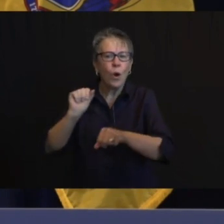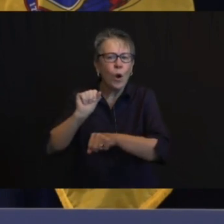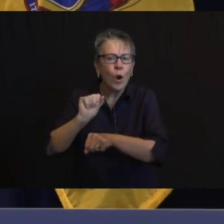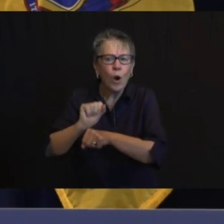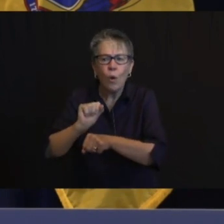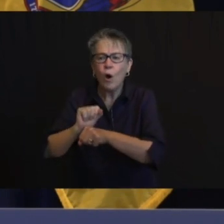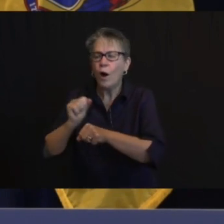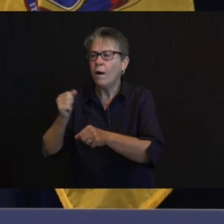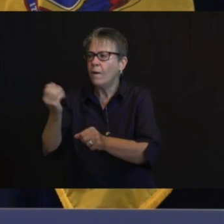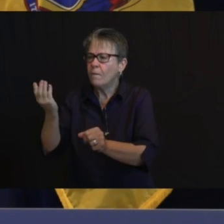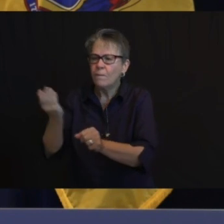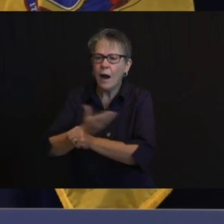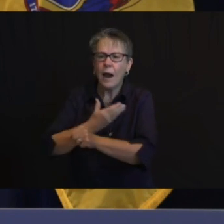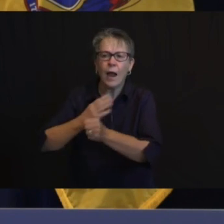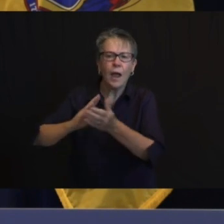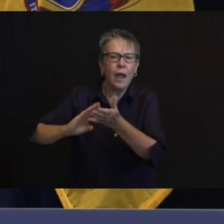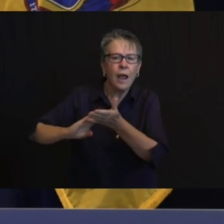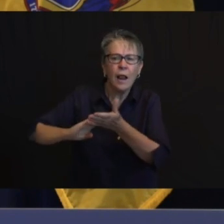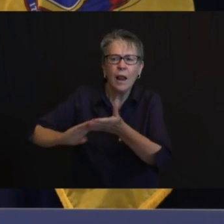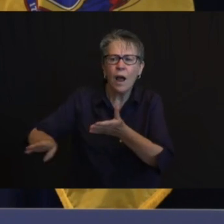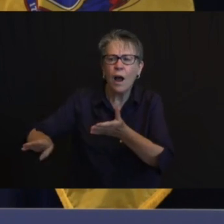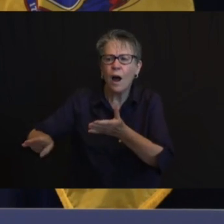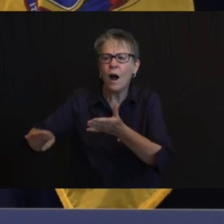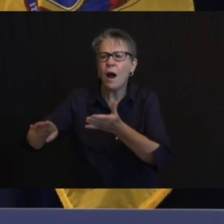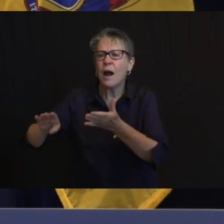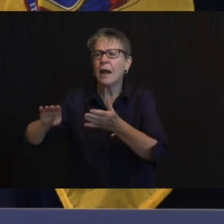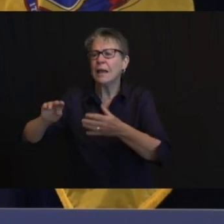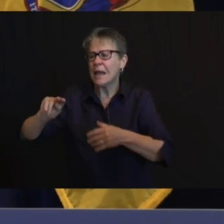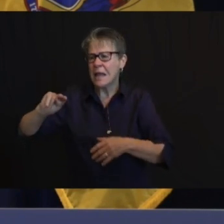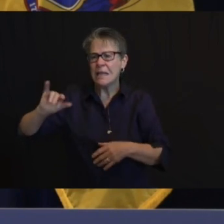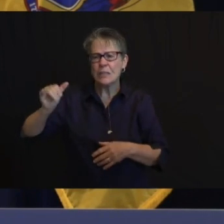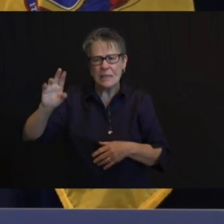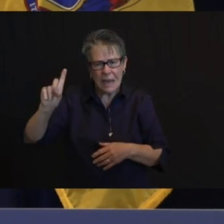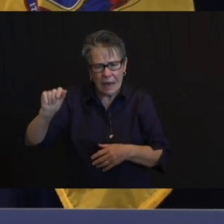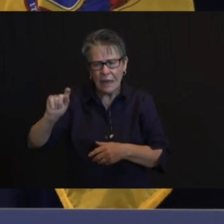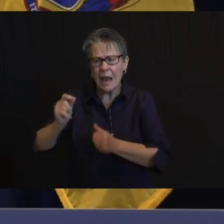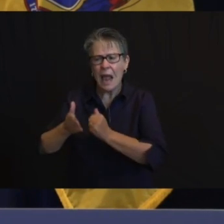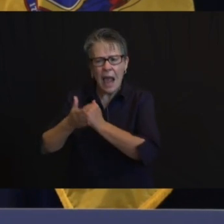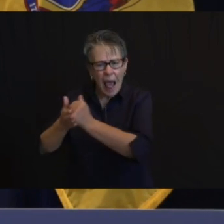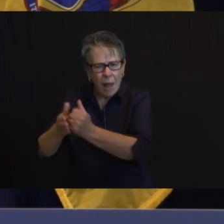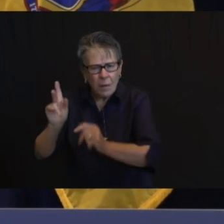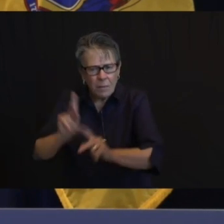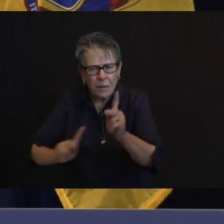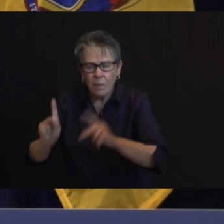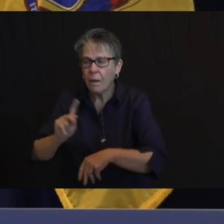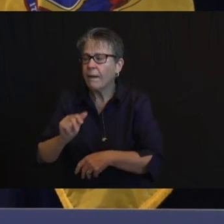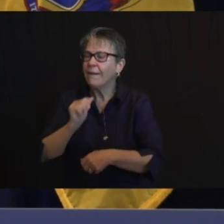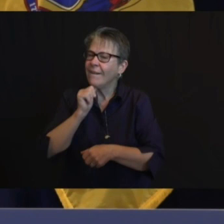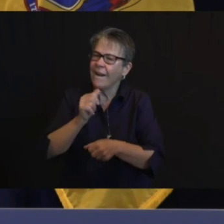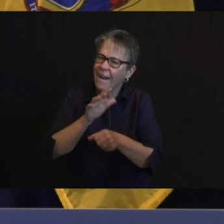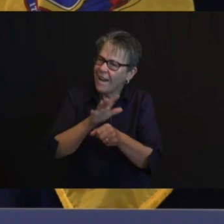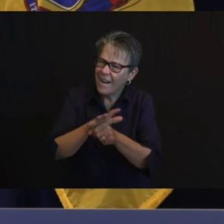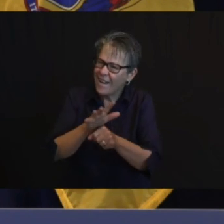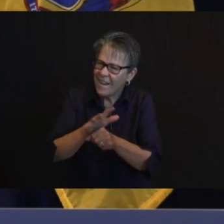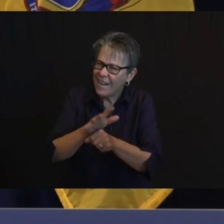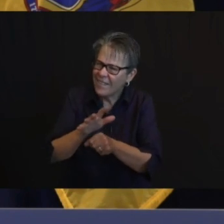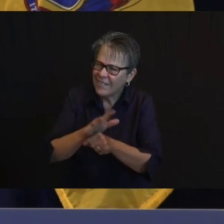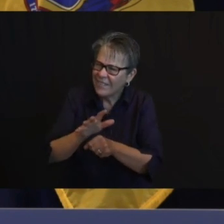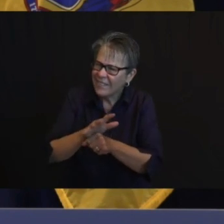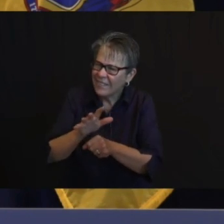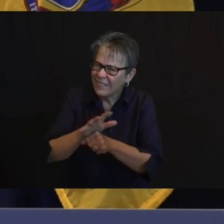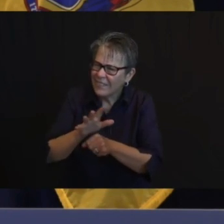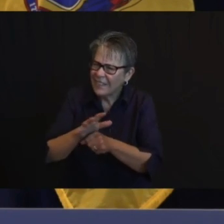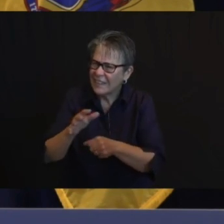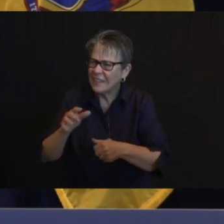all the good work that our Economic Development Authority does, too much economic hardship. I mentioned 16,500